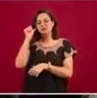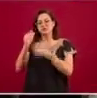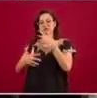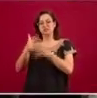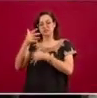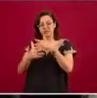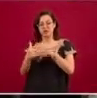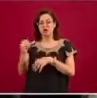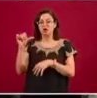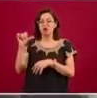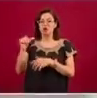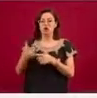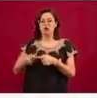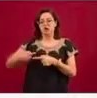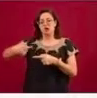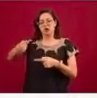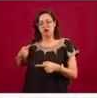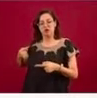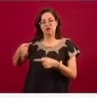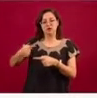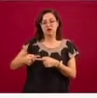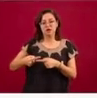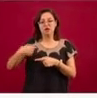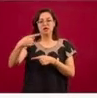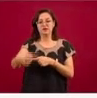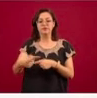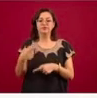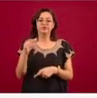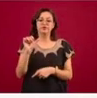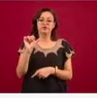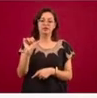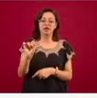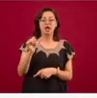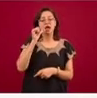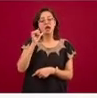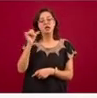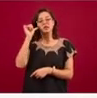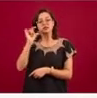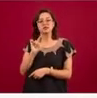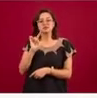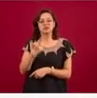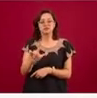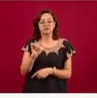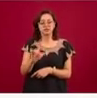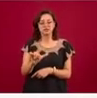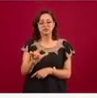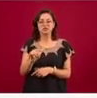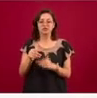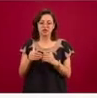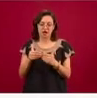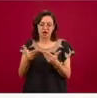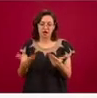the data we presented yesterday, we were presenting up to weeks 15. Now we're including week 16.